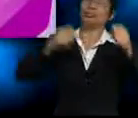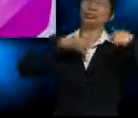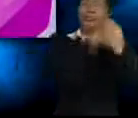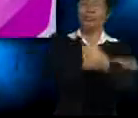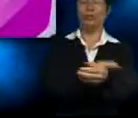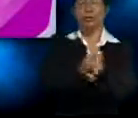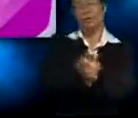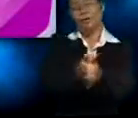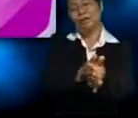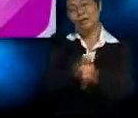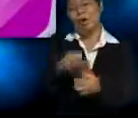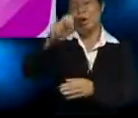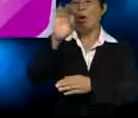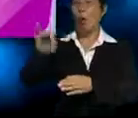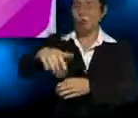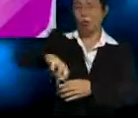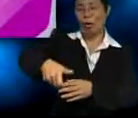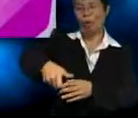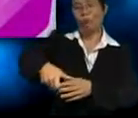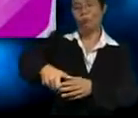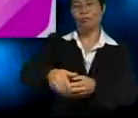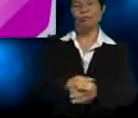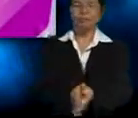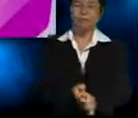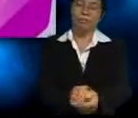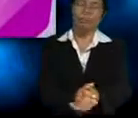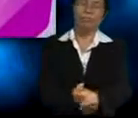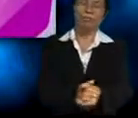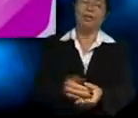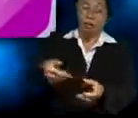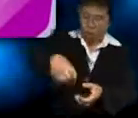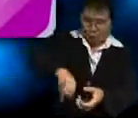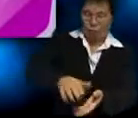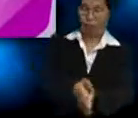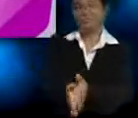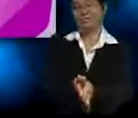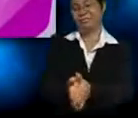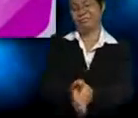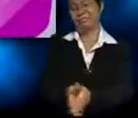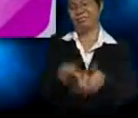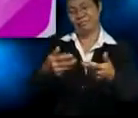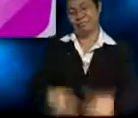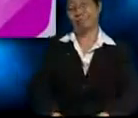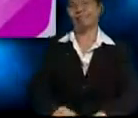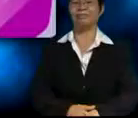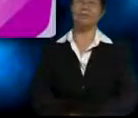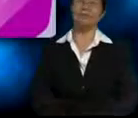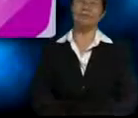When washing hands, turn off the tap while soaping. Turn it on only when you